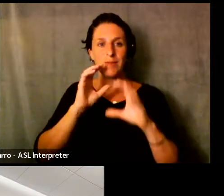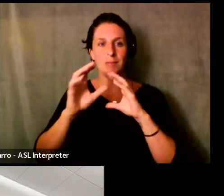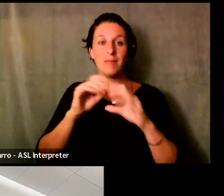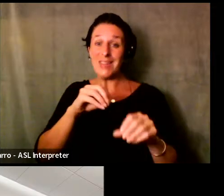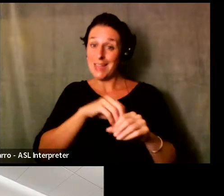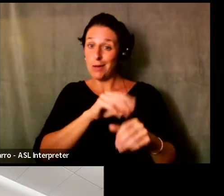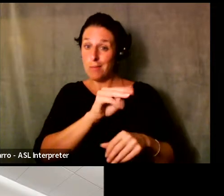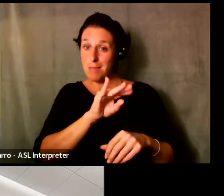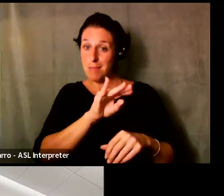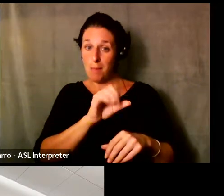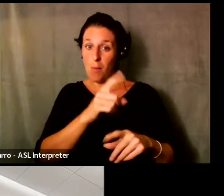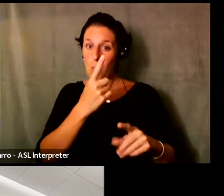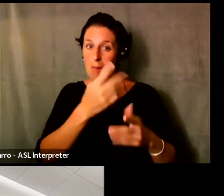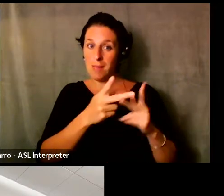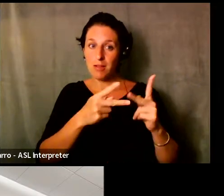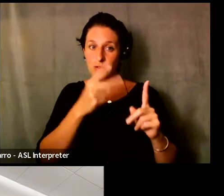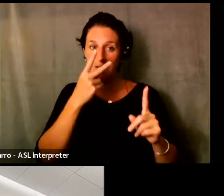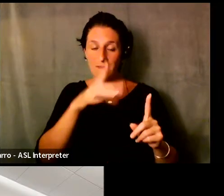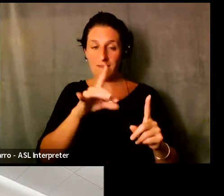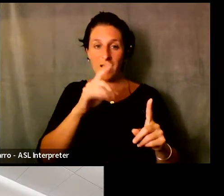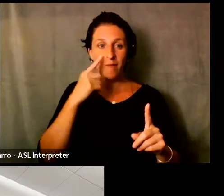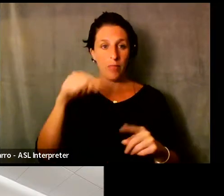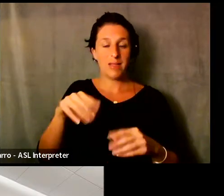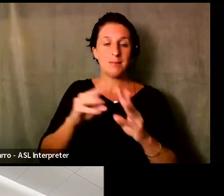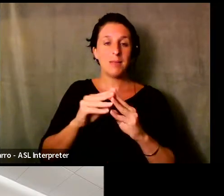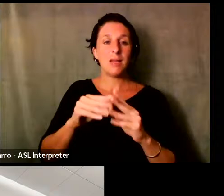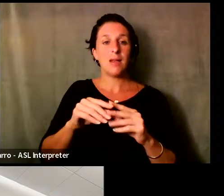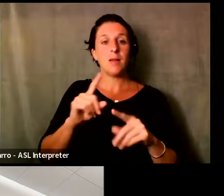document for this meeting. But I also think